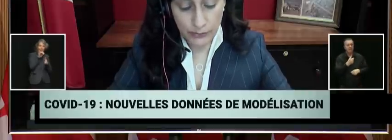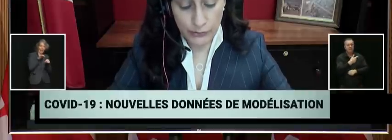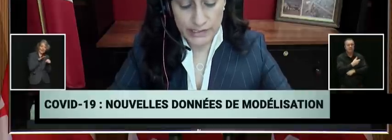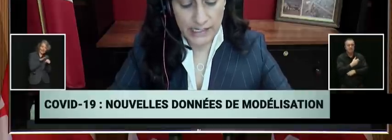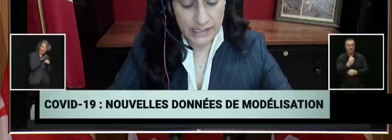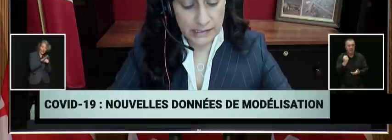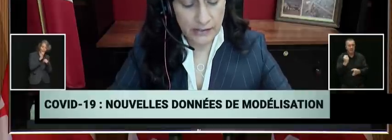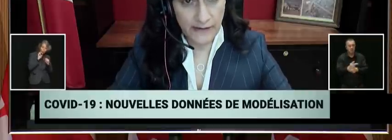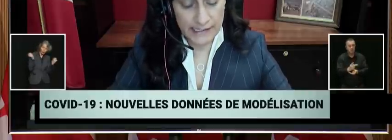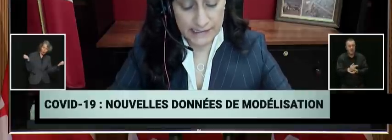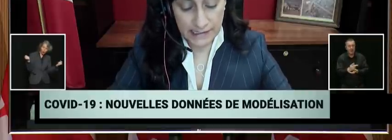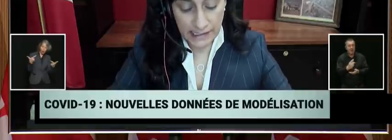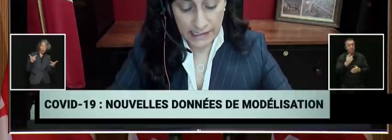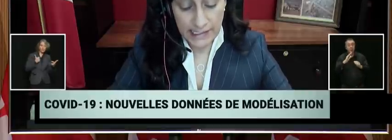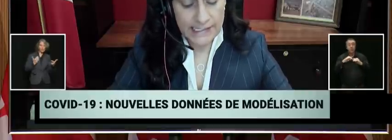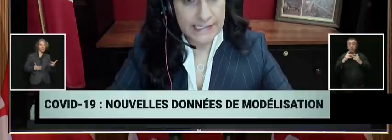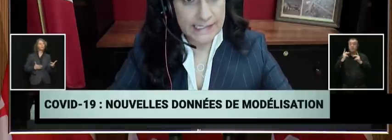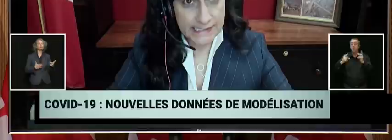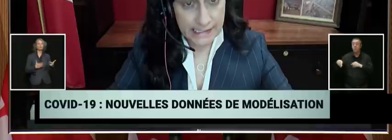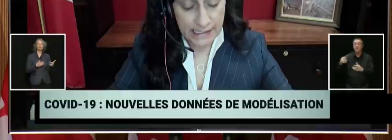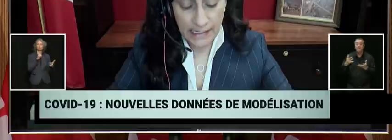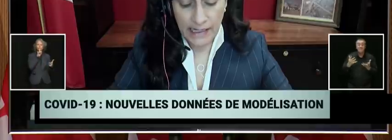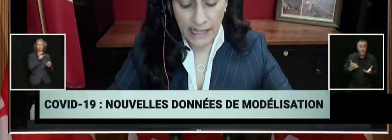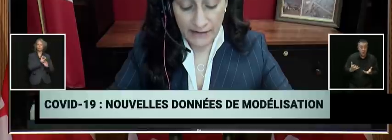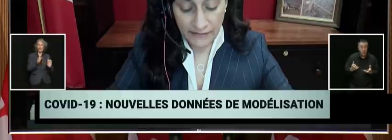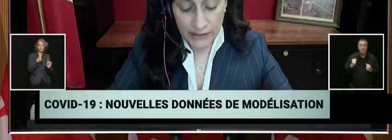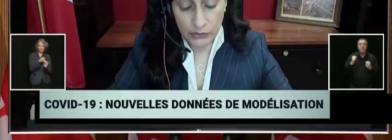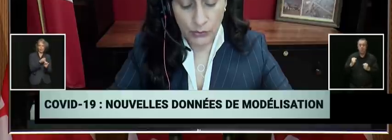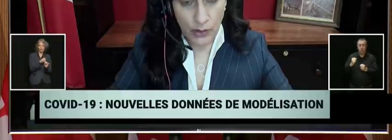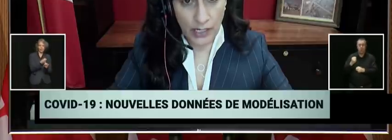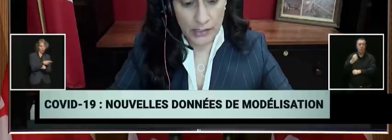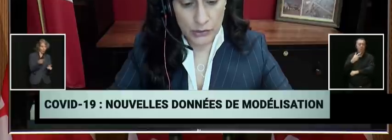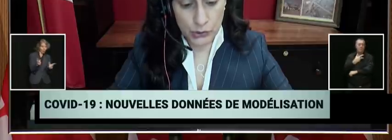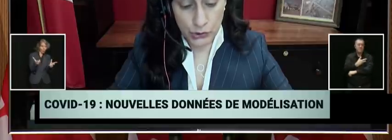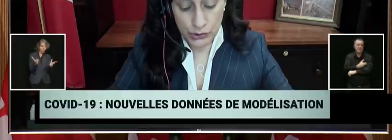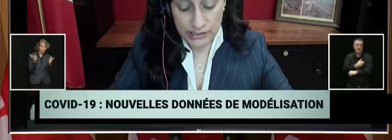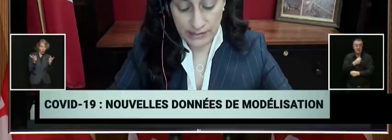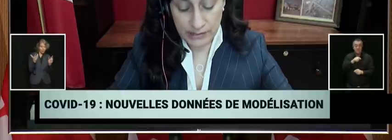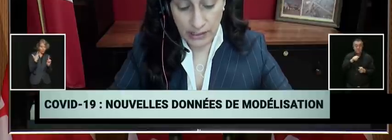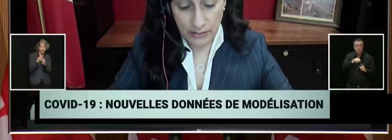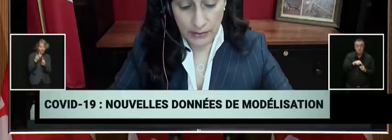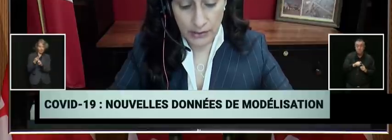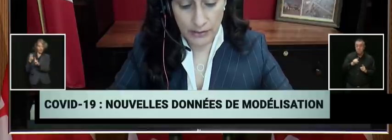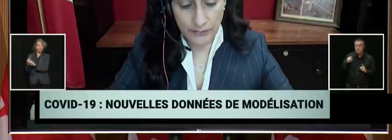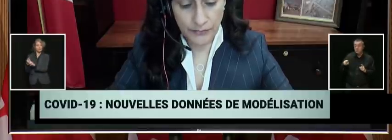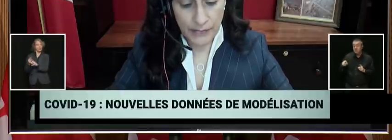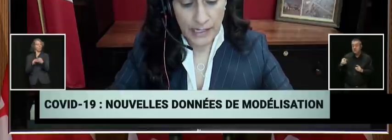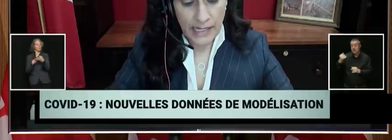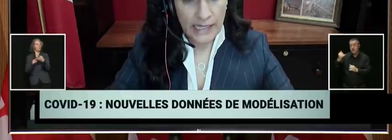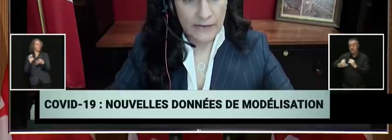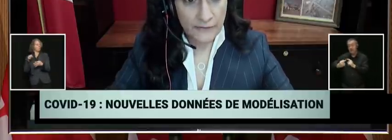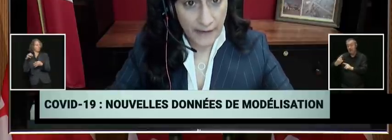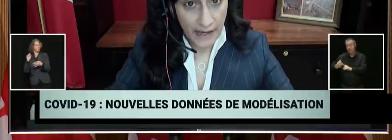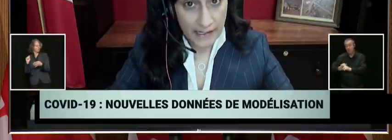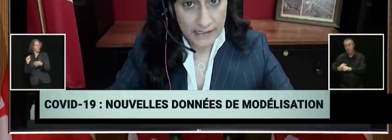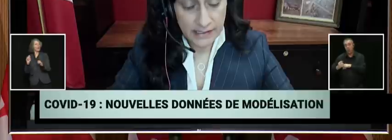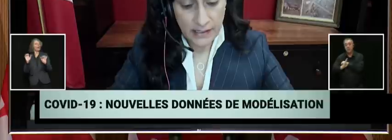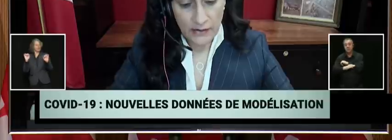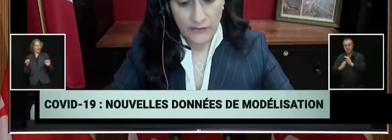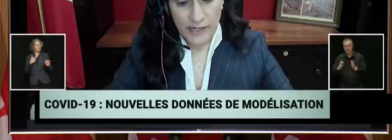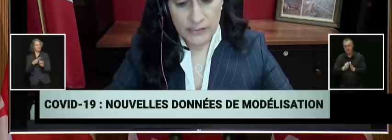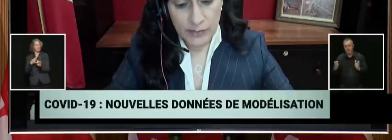souhaite puisse être vacciné d'ici la fin du mois de septembre. In